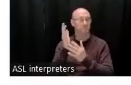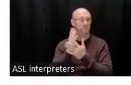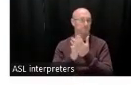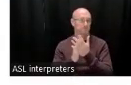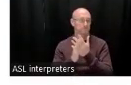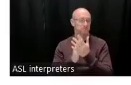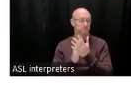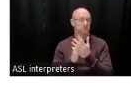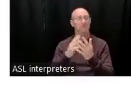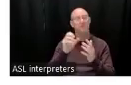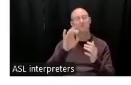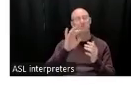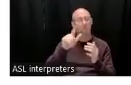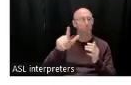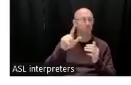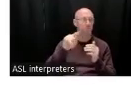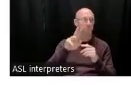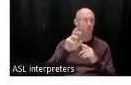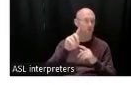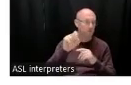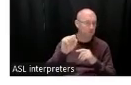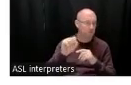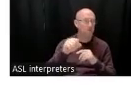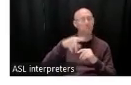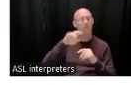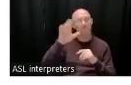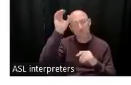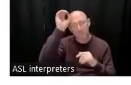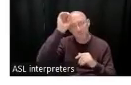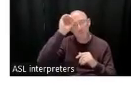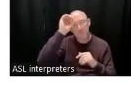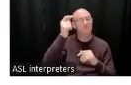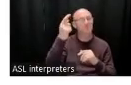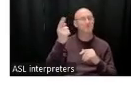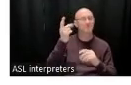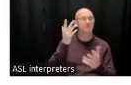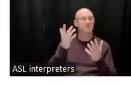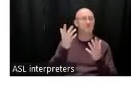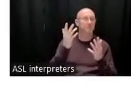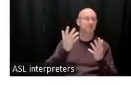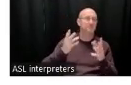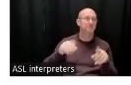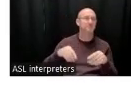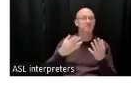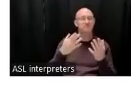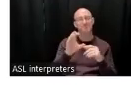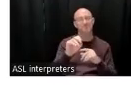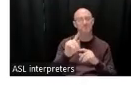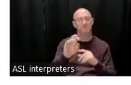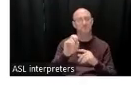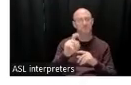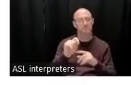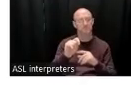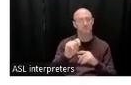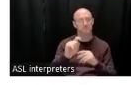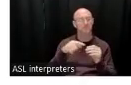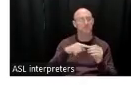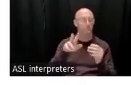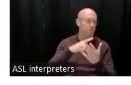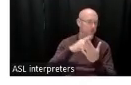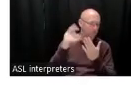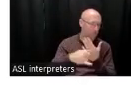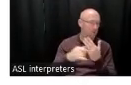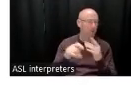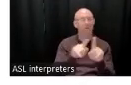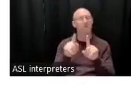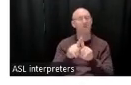some social trends or public opinions or anything that might give context to the type of project that you're doing, but also kind of give